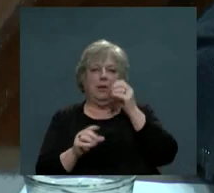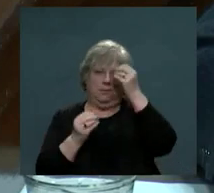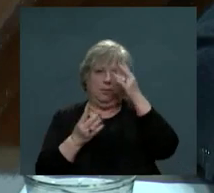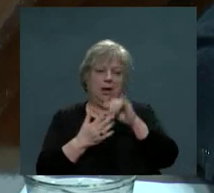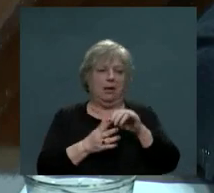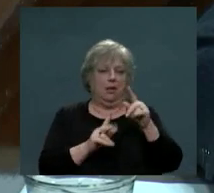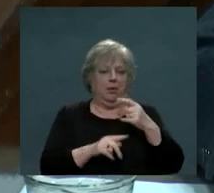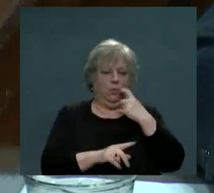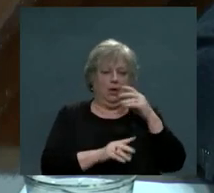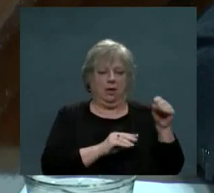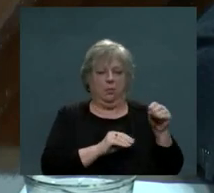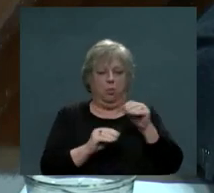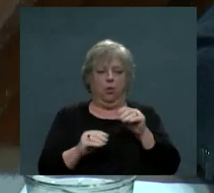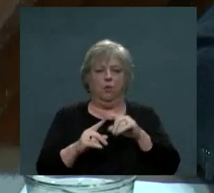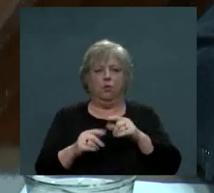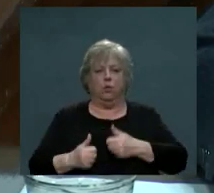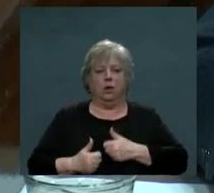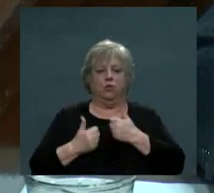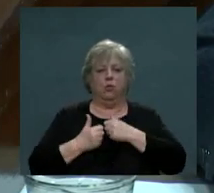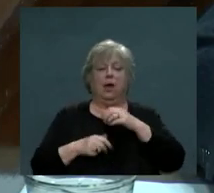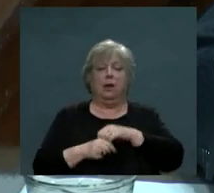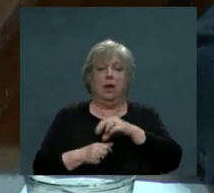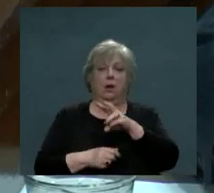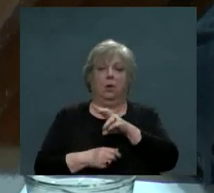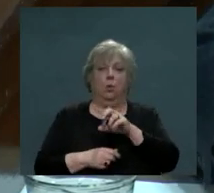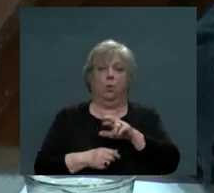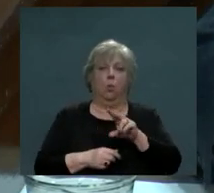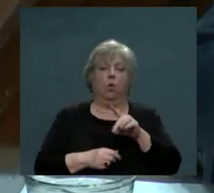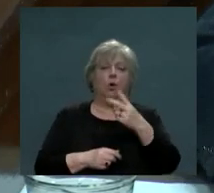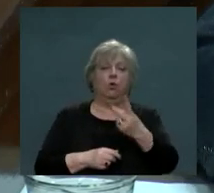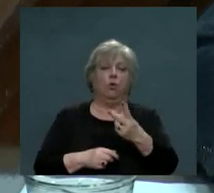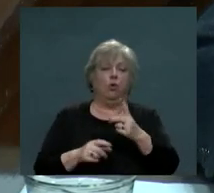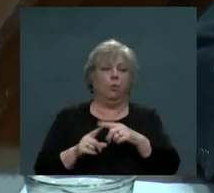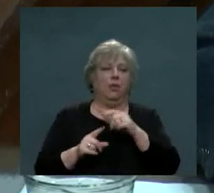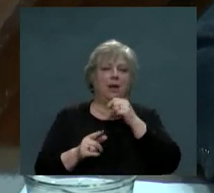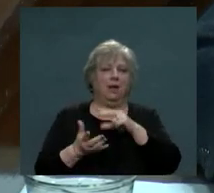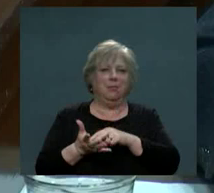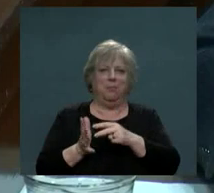recently moved to an address that is in Ward 2, but that didn't